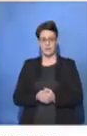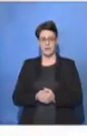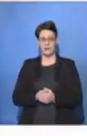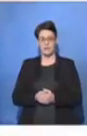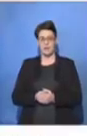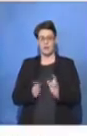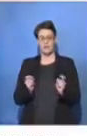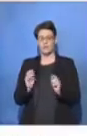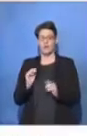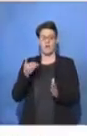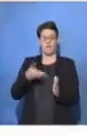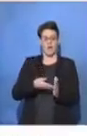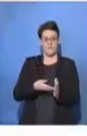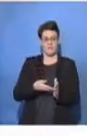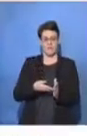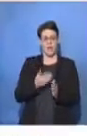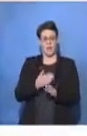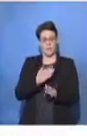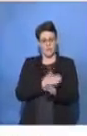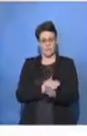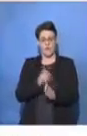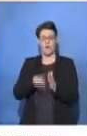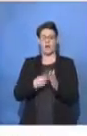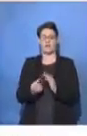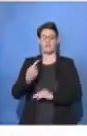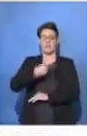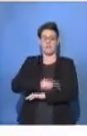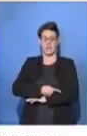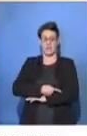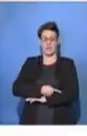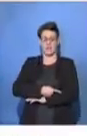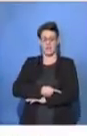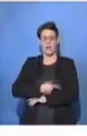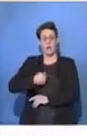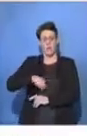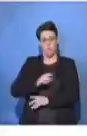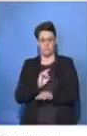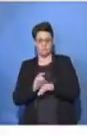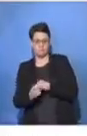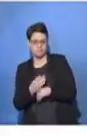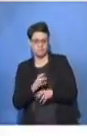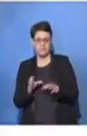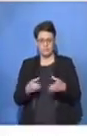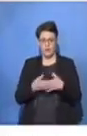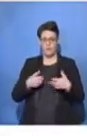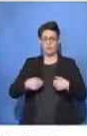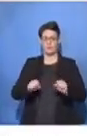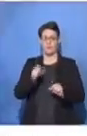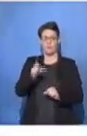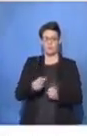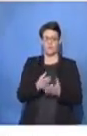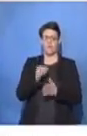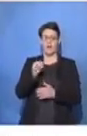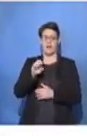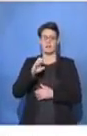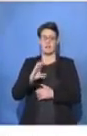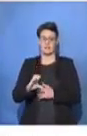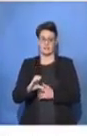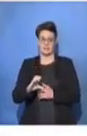Soon after arrival and before the election day, the mission held consultations with the chairman of the Independent Electoral